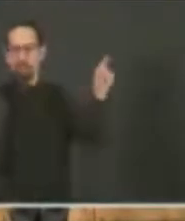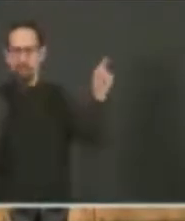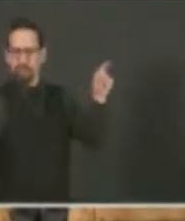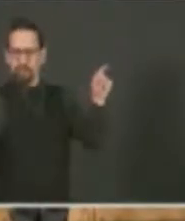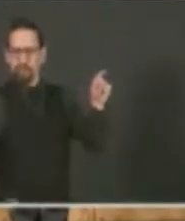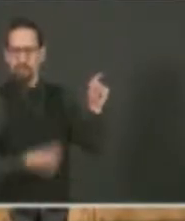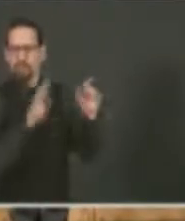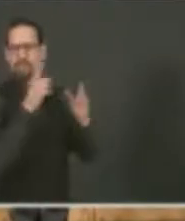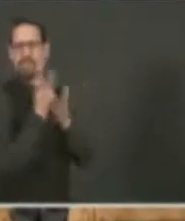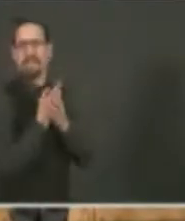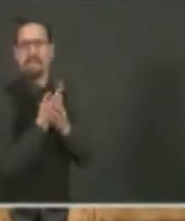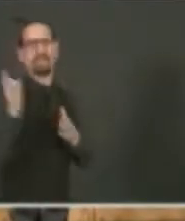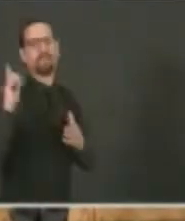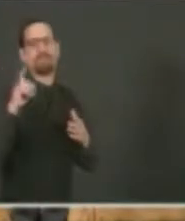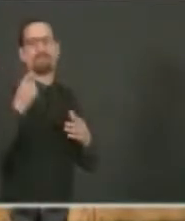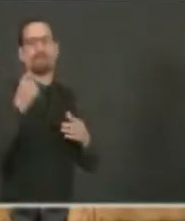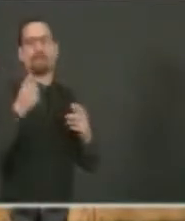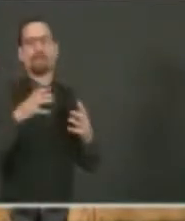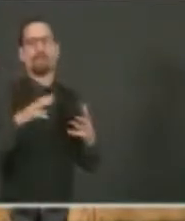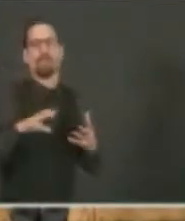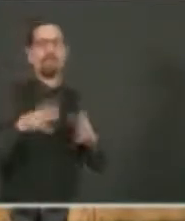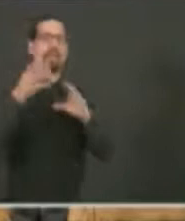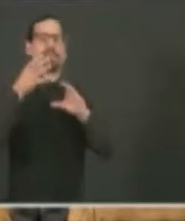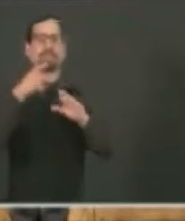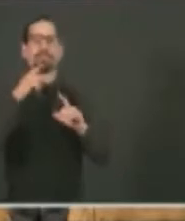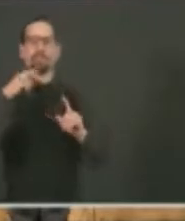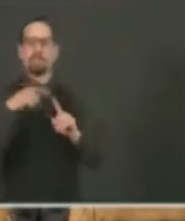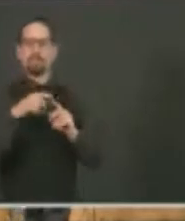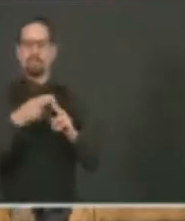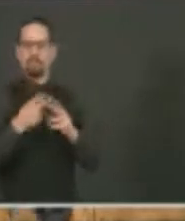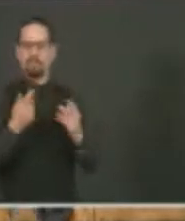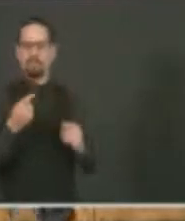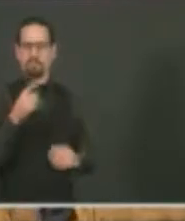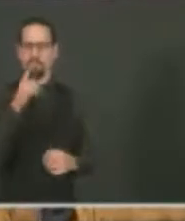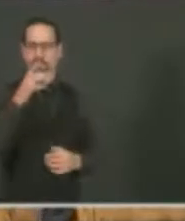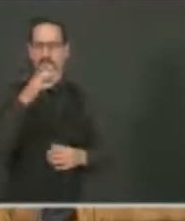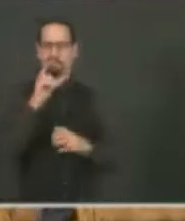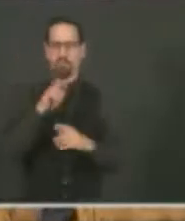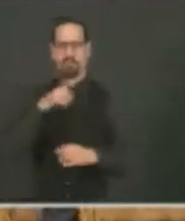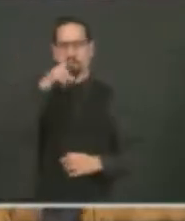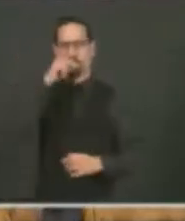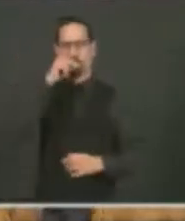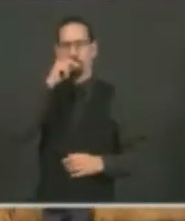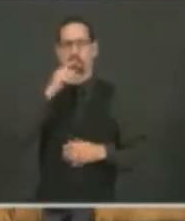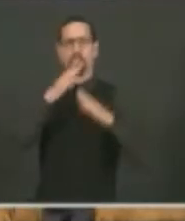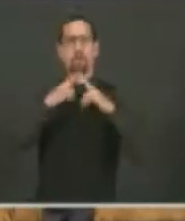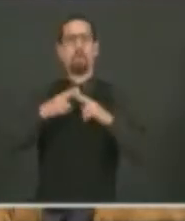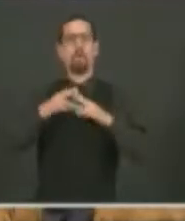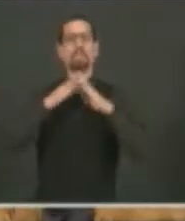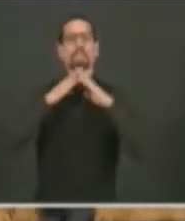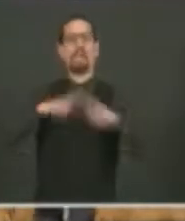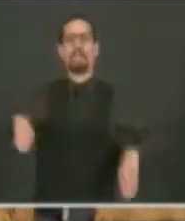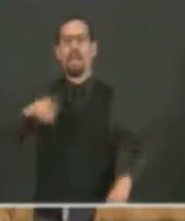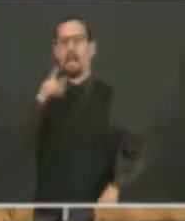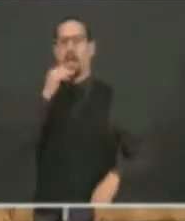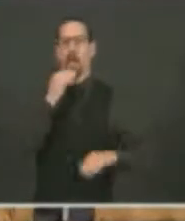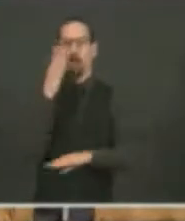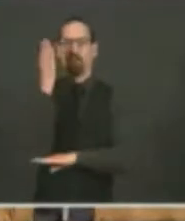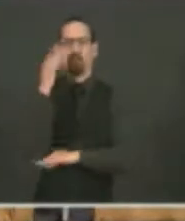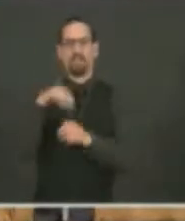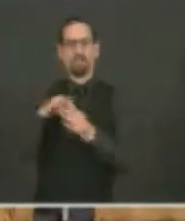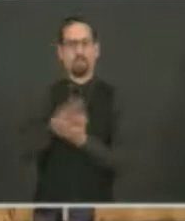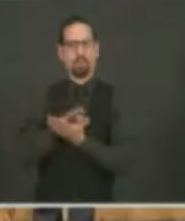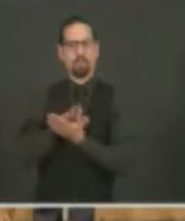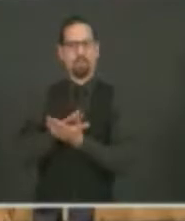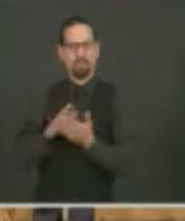about silent lunches and kids not being able to talk. And somebody had looked at a professor from out of state. What does the health department have